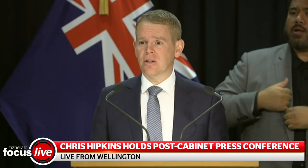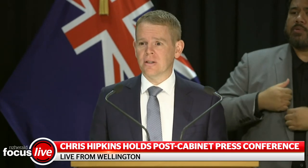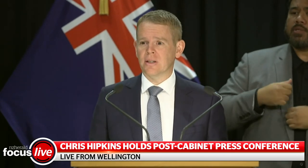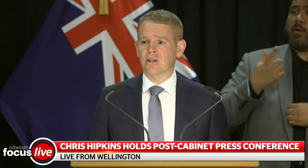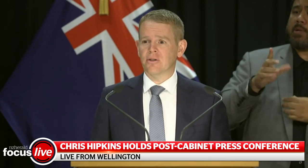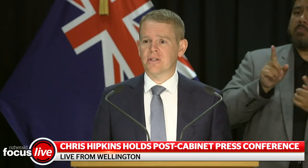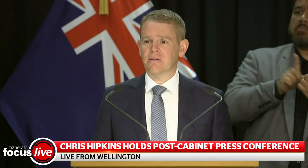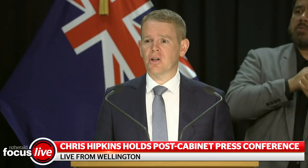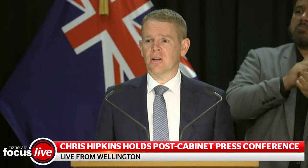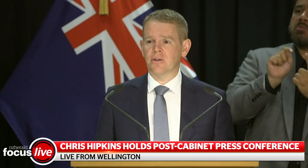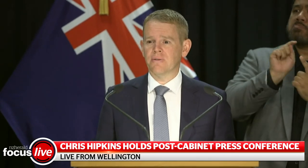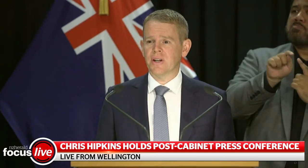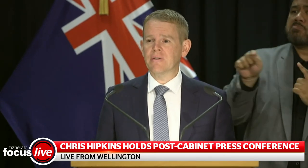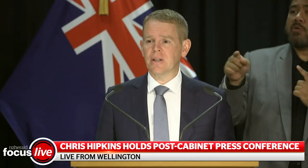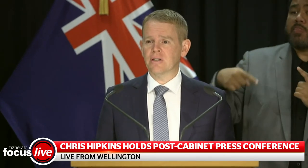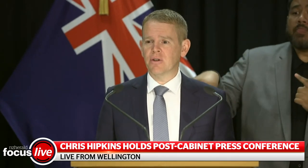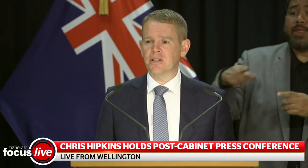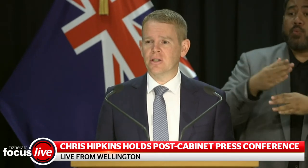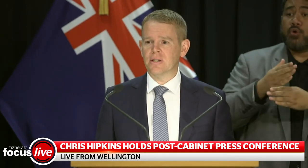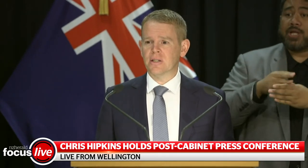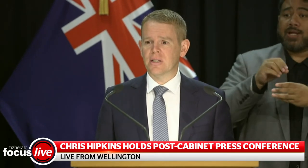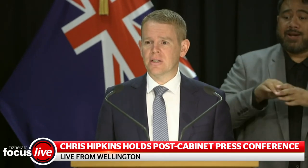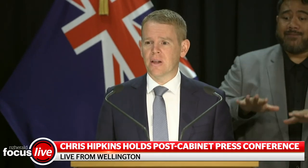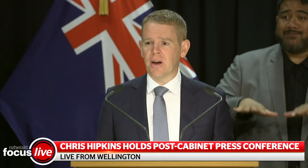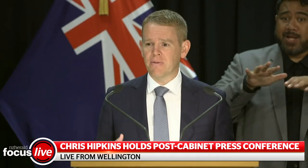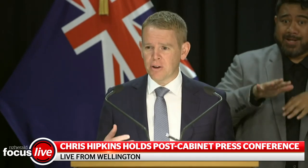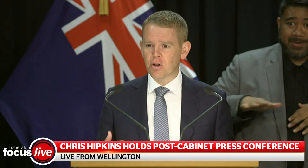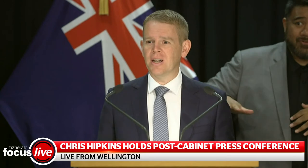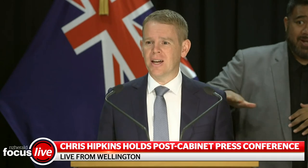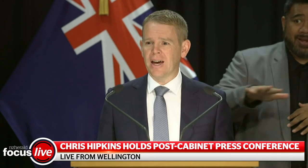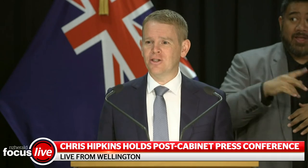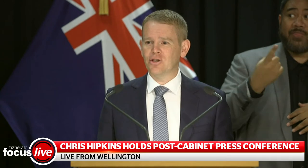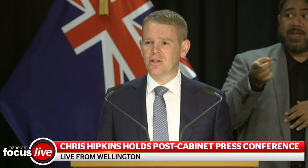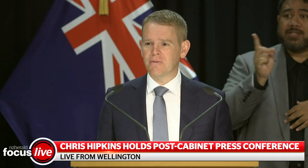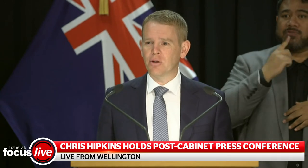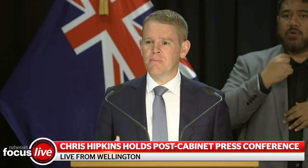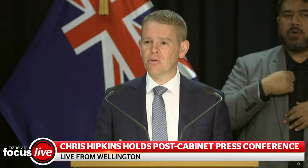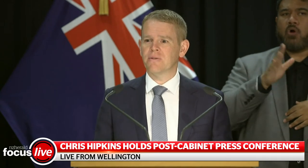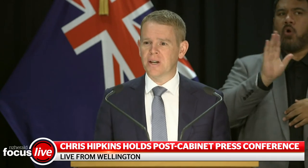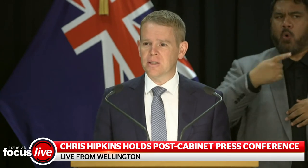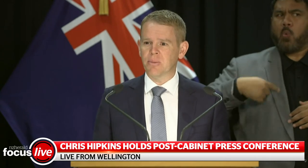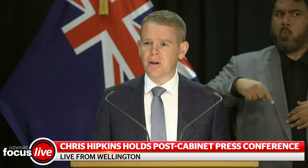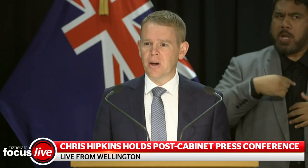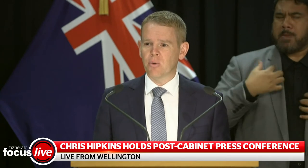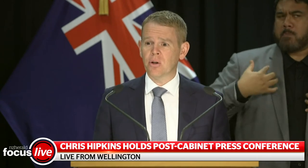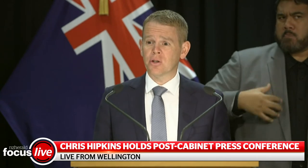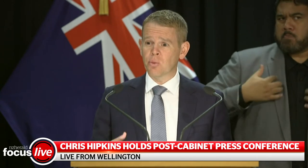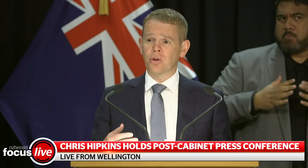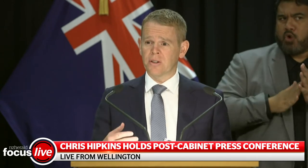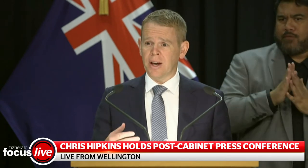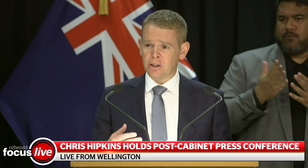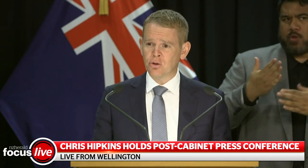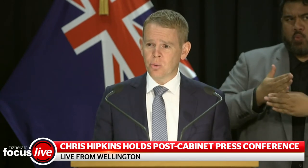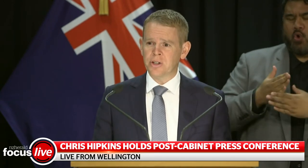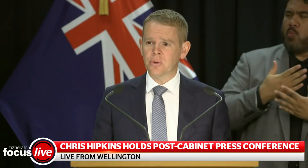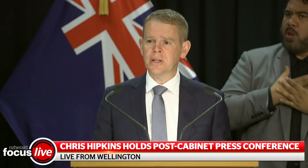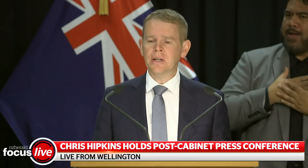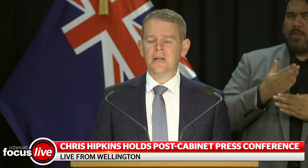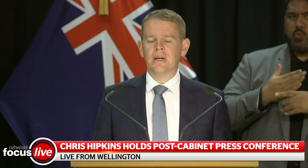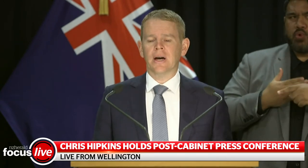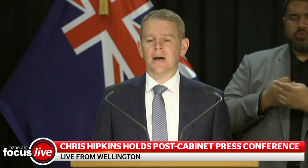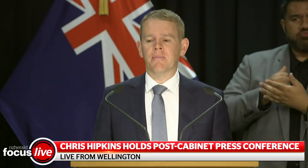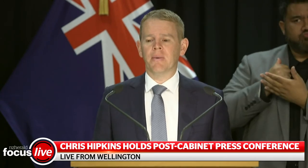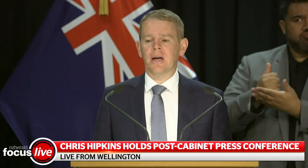in action in those cyclone and flood affected regions is that they are very engaged and very motivated by that work. It's work that they enjoy